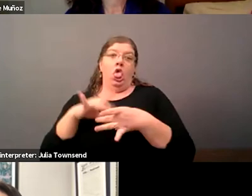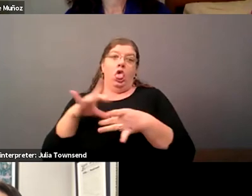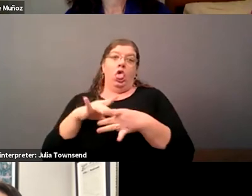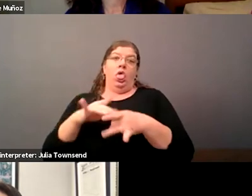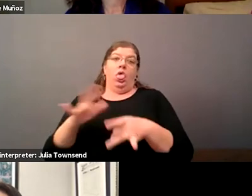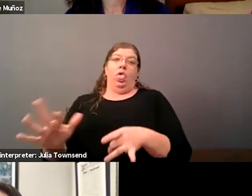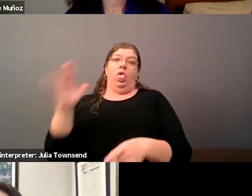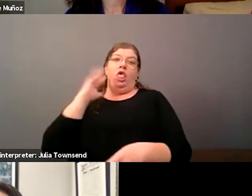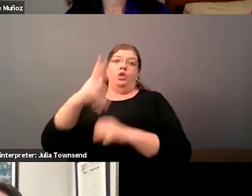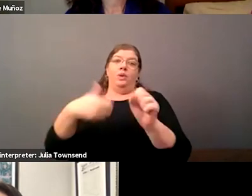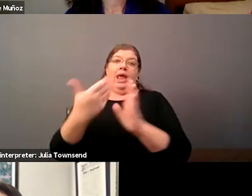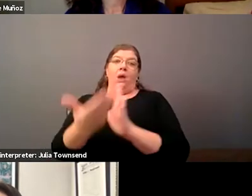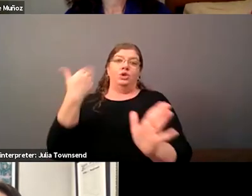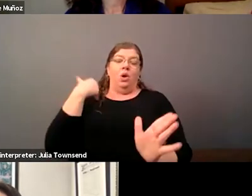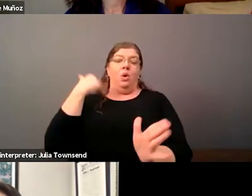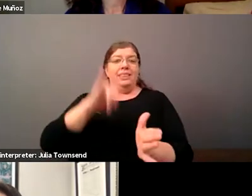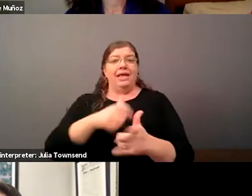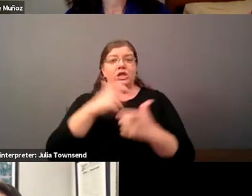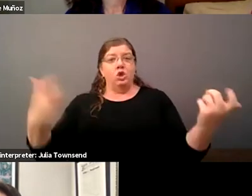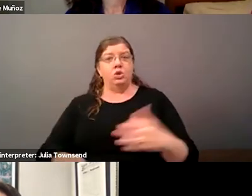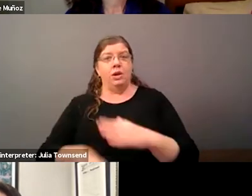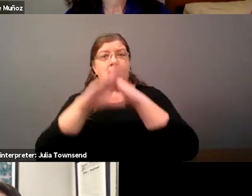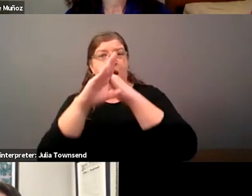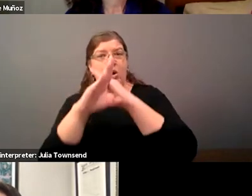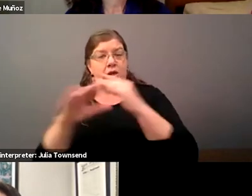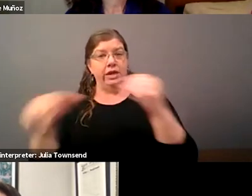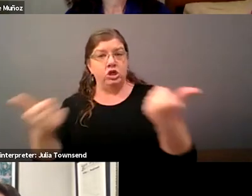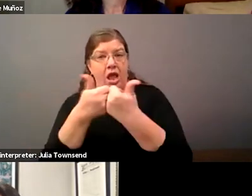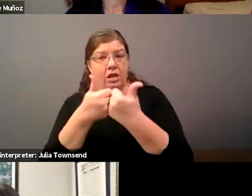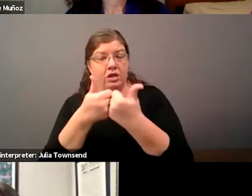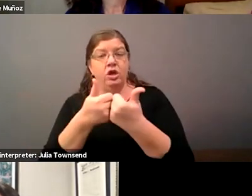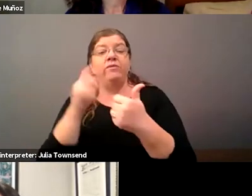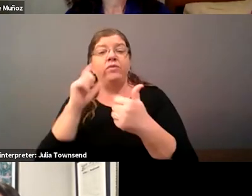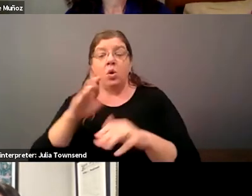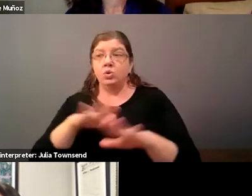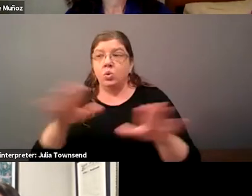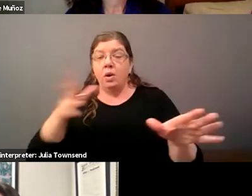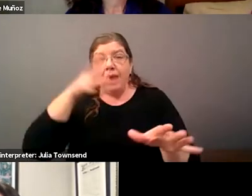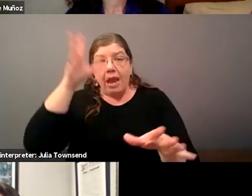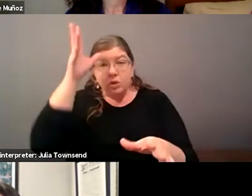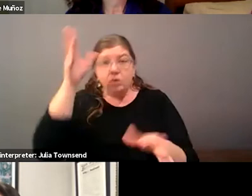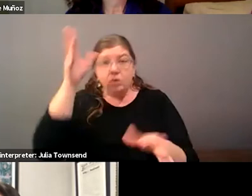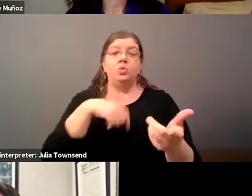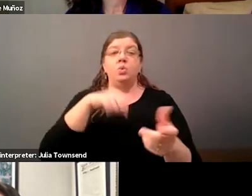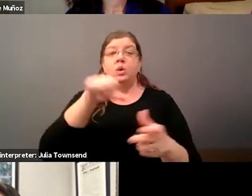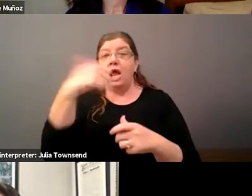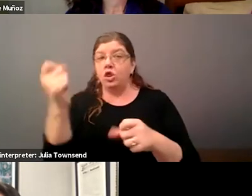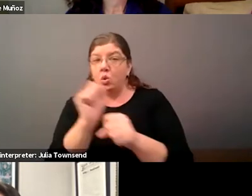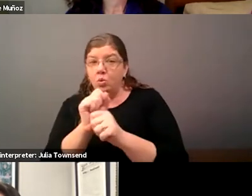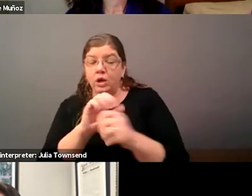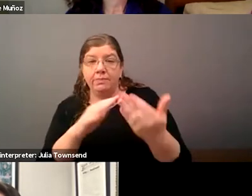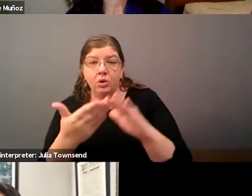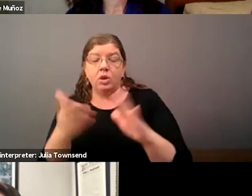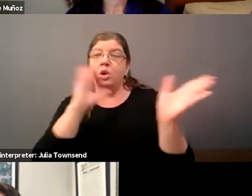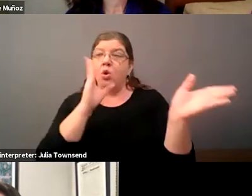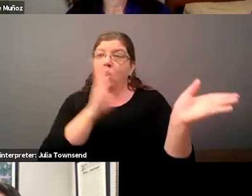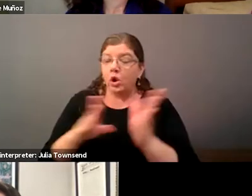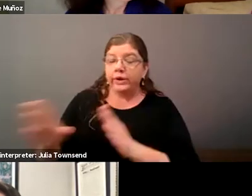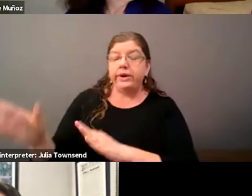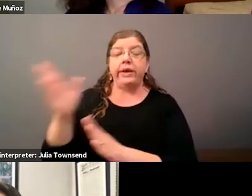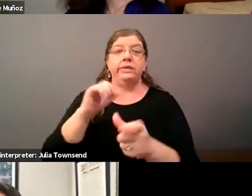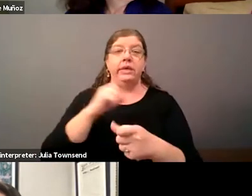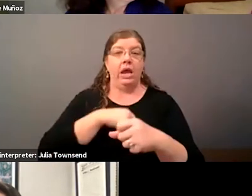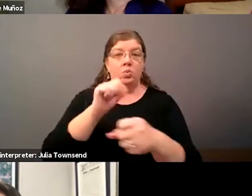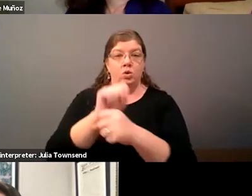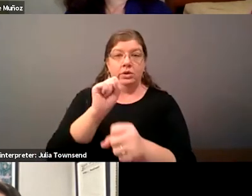this presents a huge barrier and a challenge for those that are parenting that are doing mother work in the community that are organizing that are working